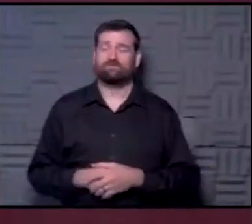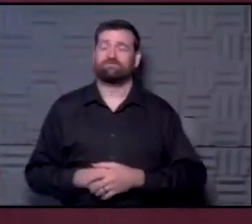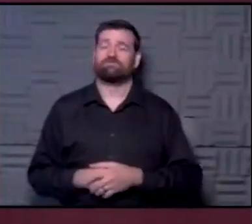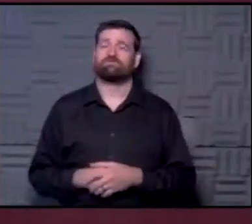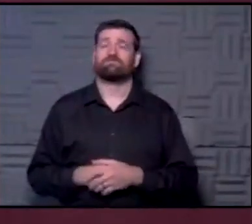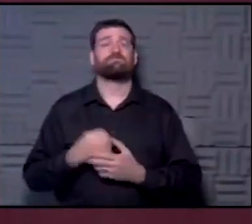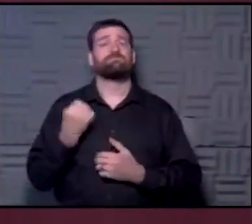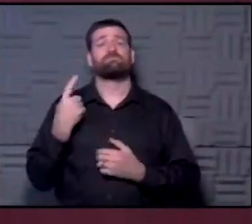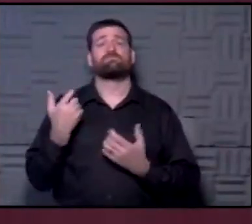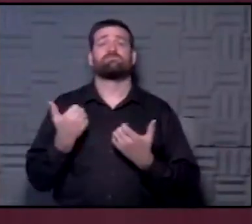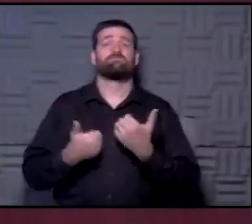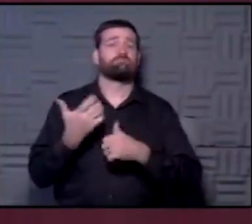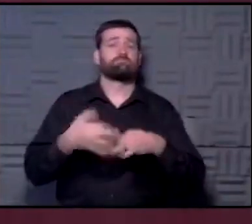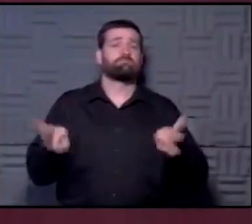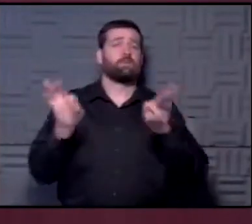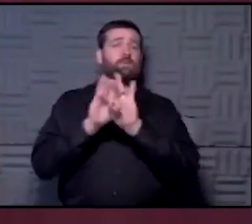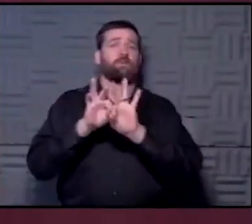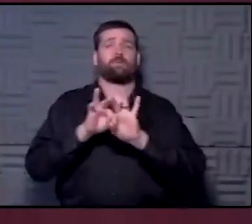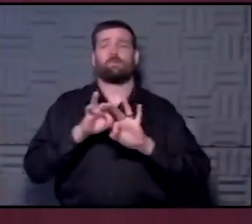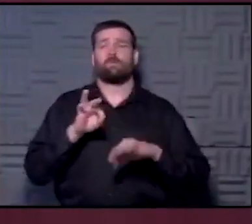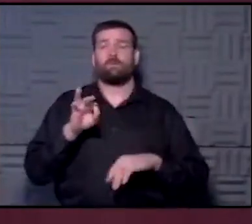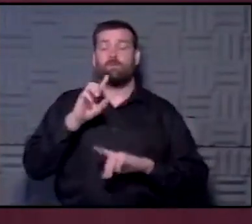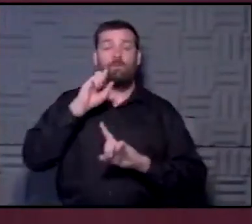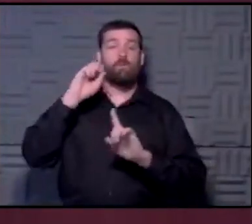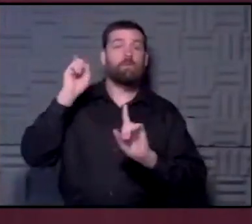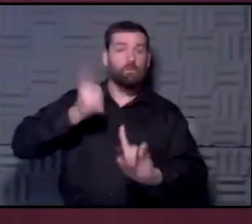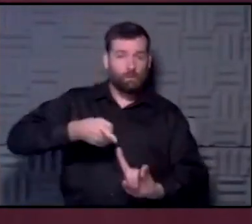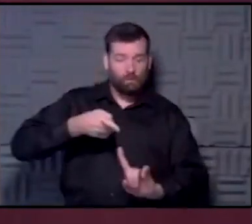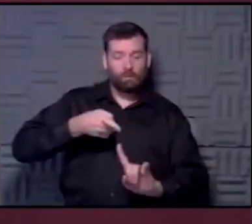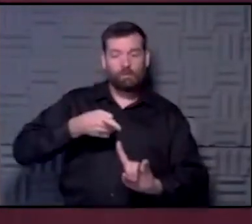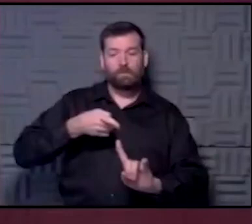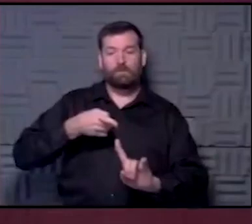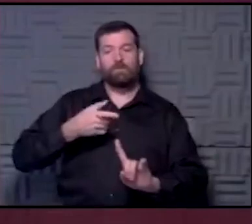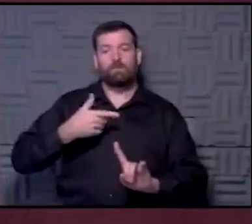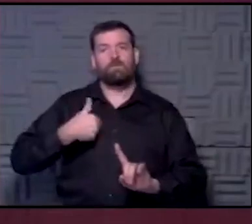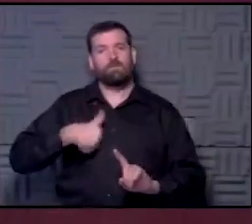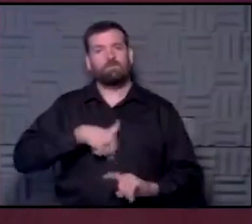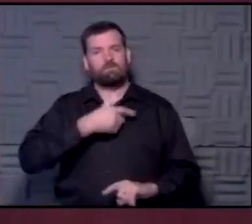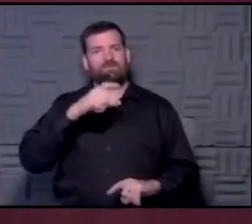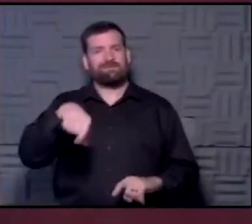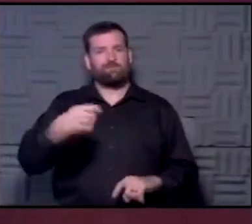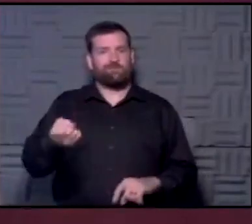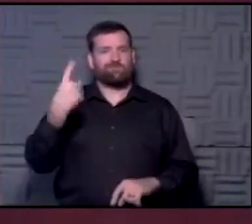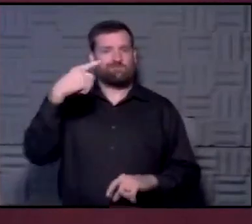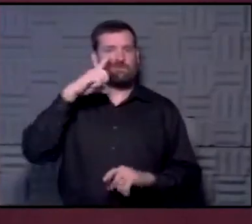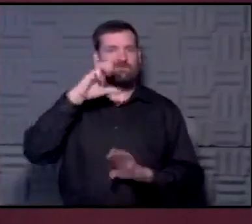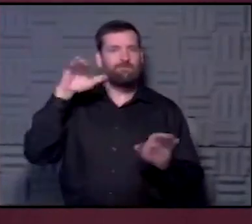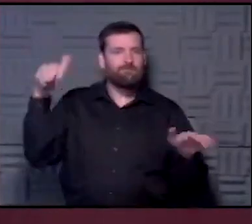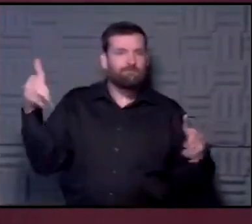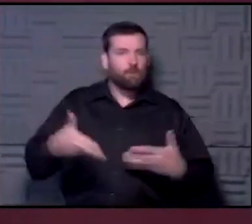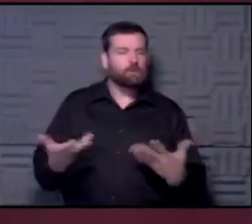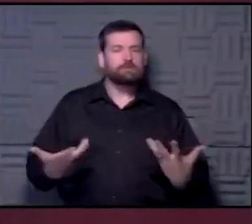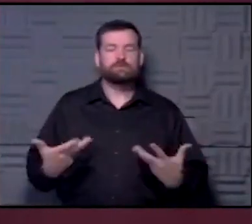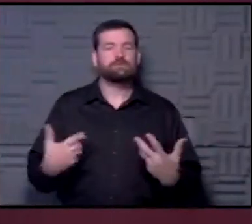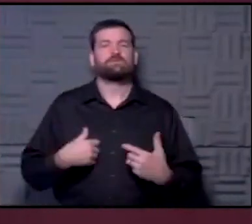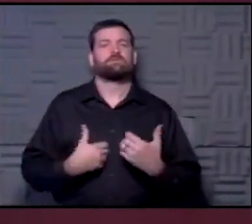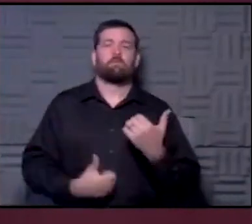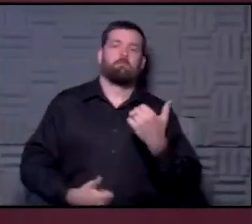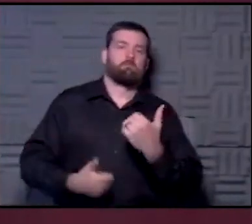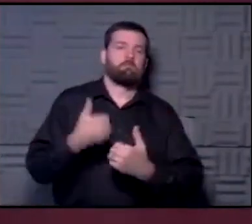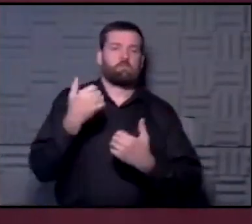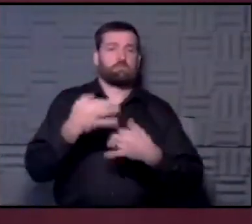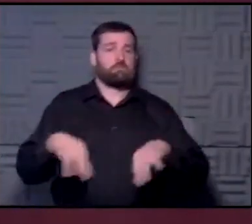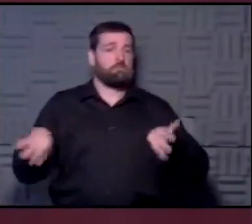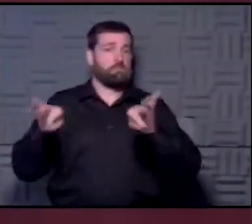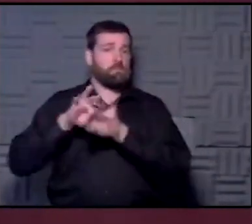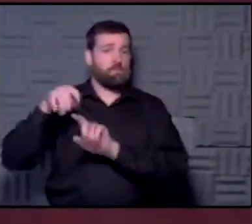But I think the key, goal is that we need to understand where that focus lies. What's taking the most weight in our